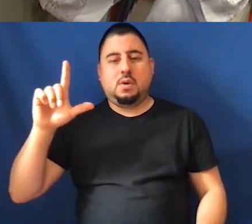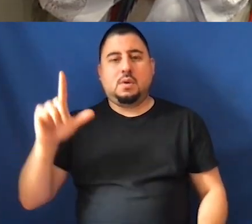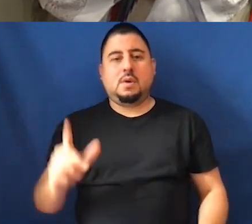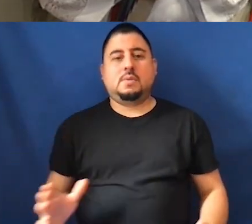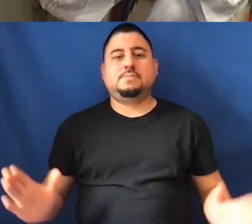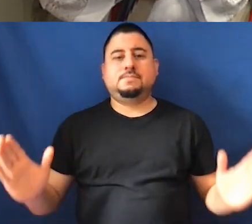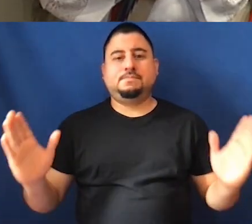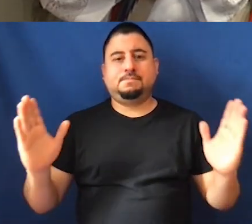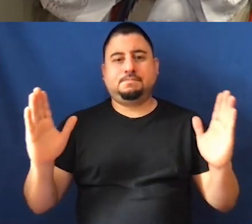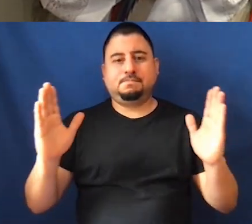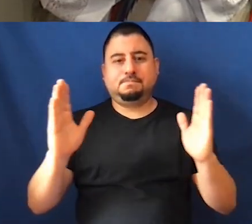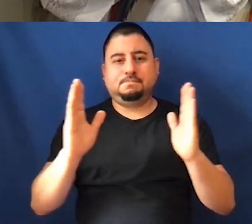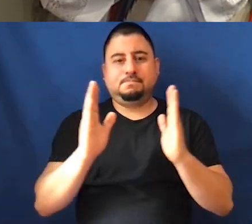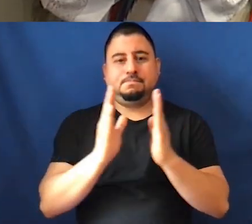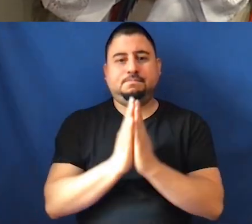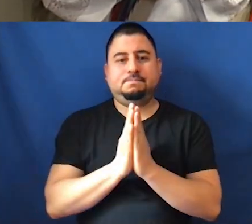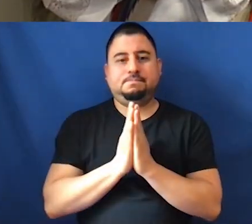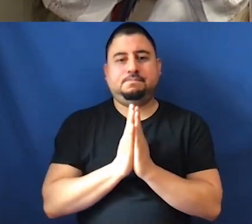Lord.